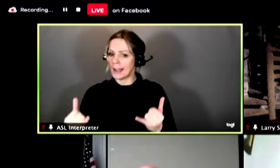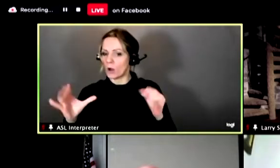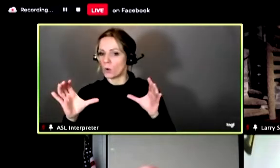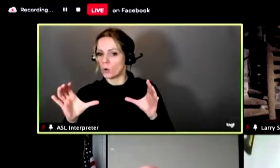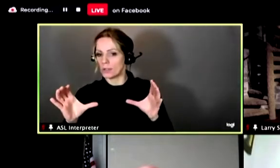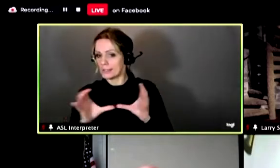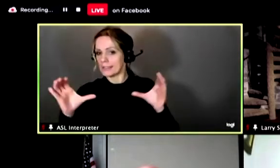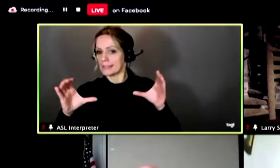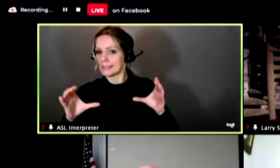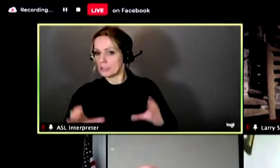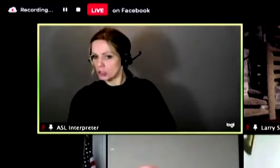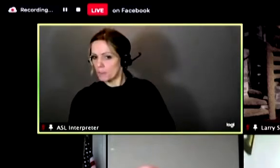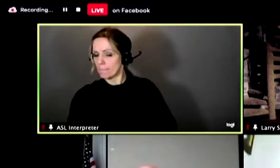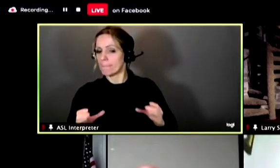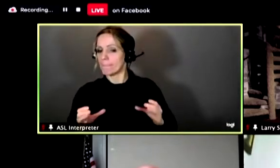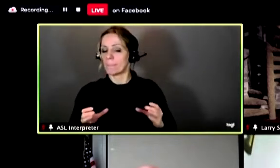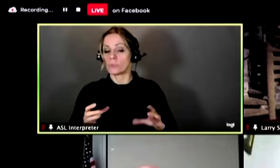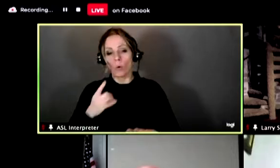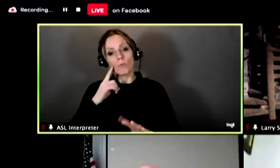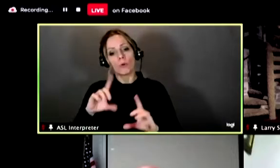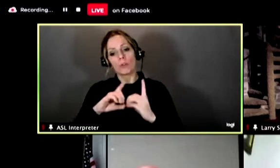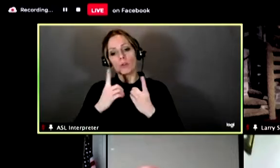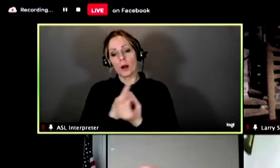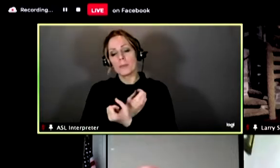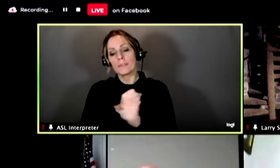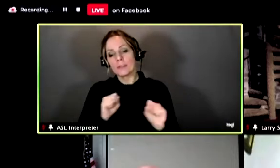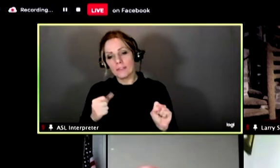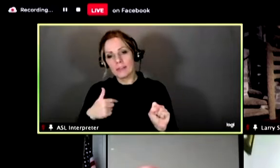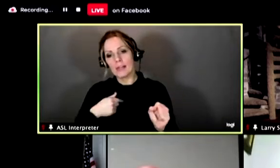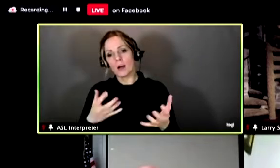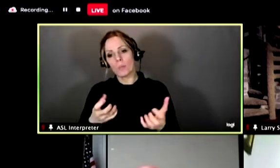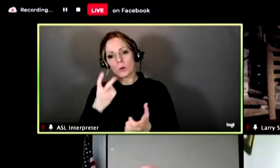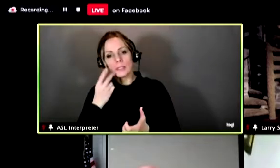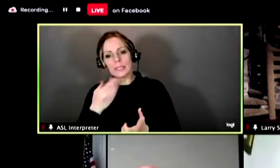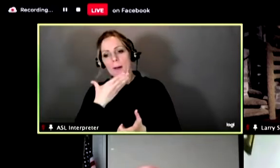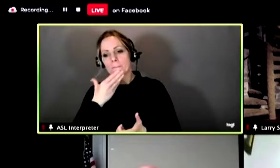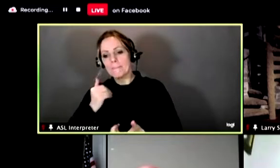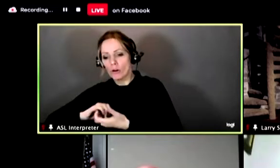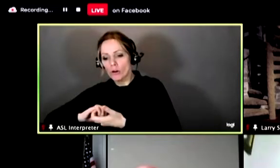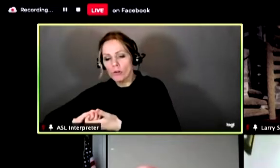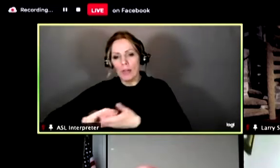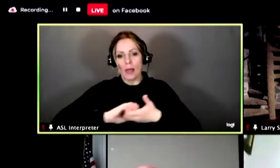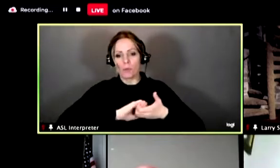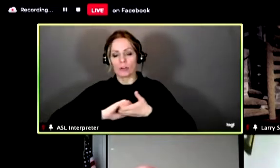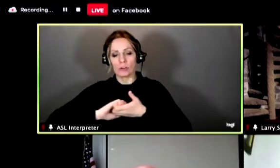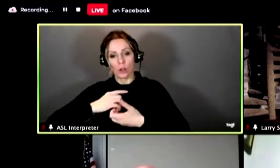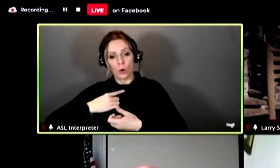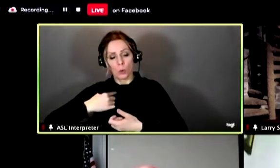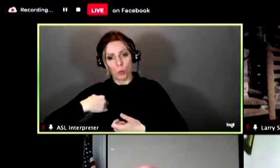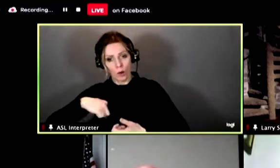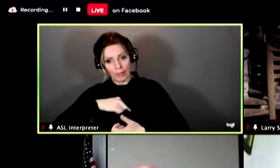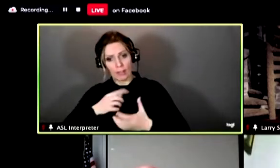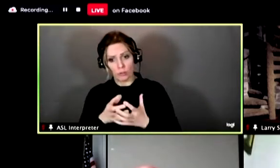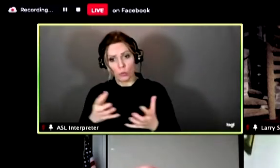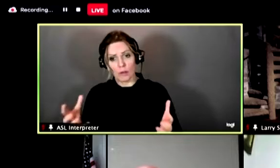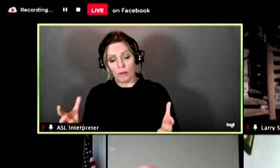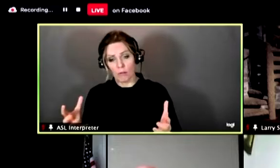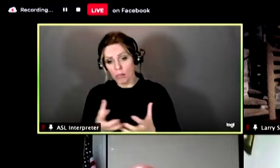Department of Public Safety, I would love to form a better collaboration with us doing the heavy lifting if necessary to